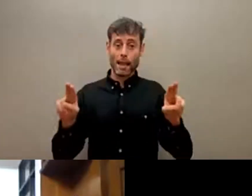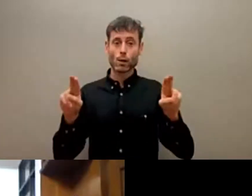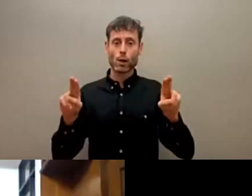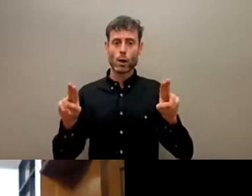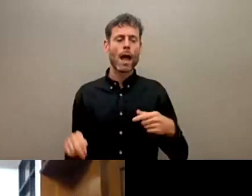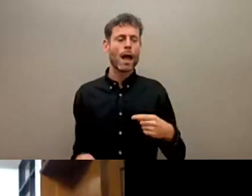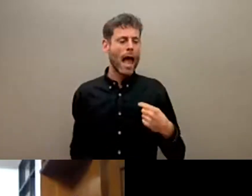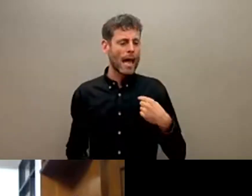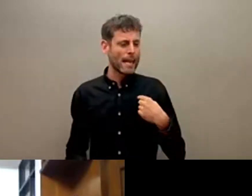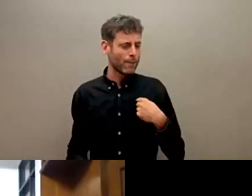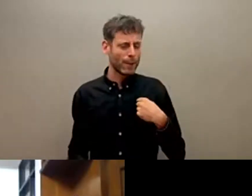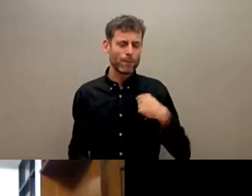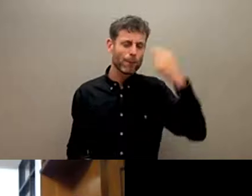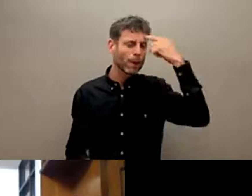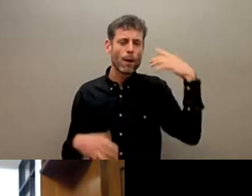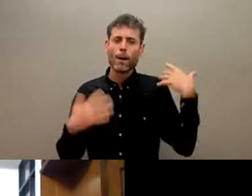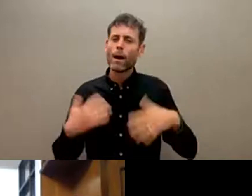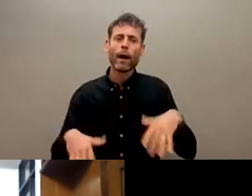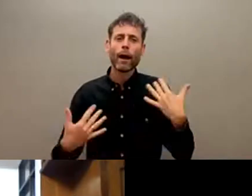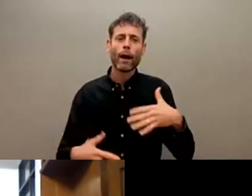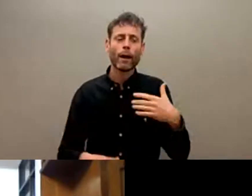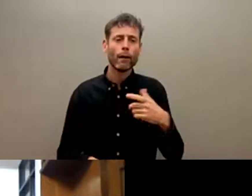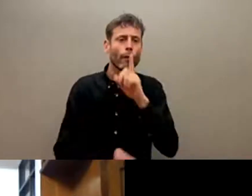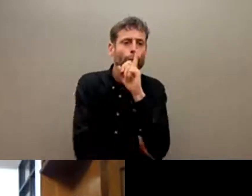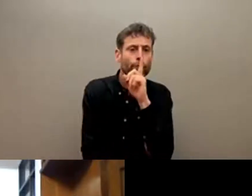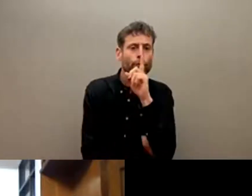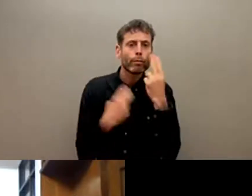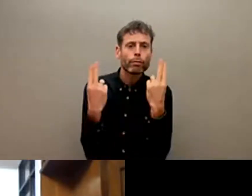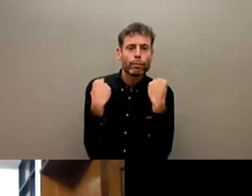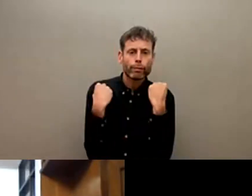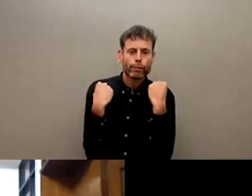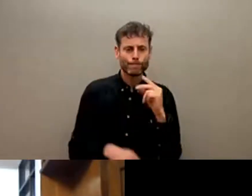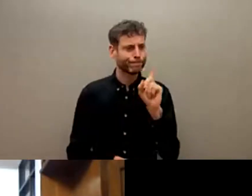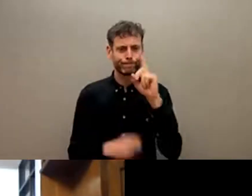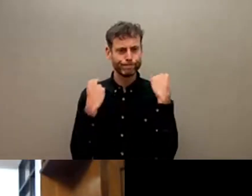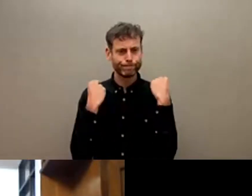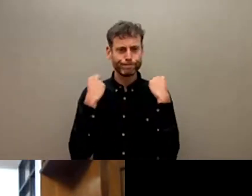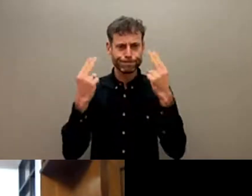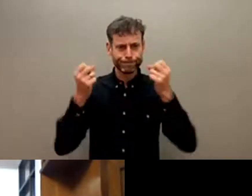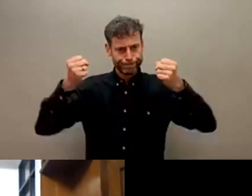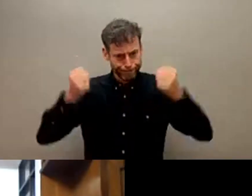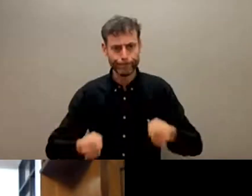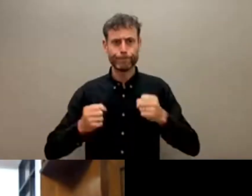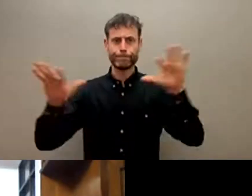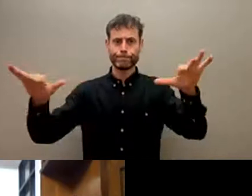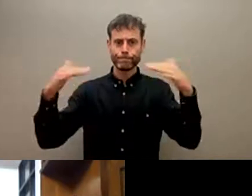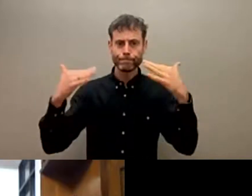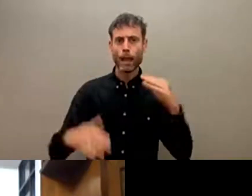voice, nothing about us without us. And we have to raise our voice in the policy-making level,